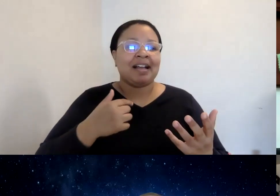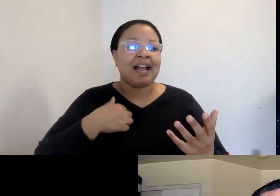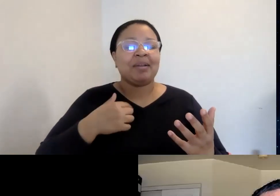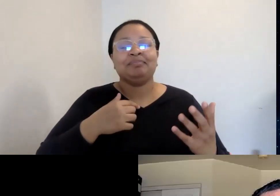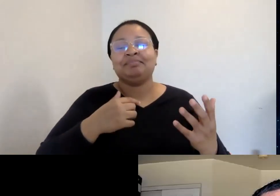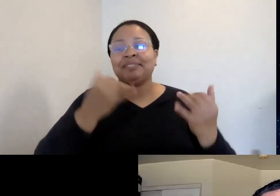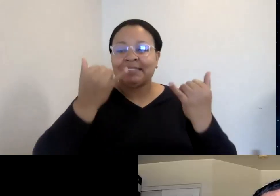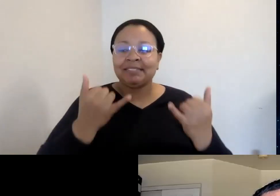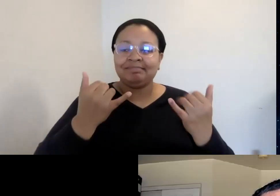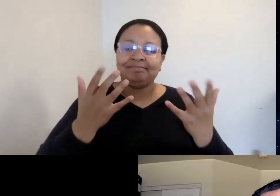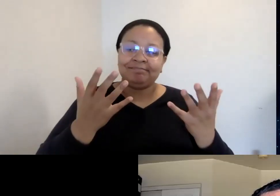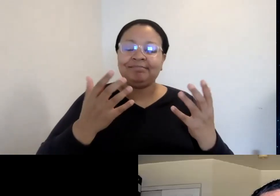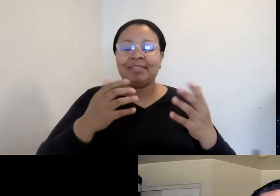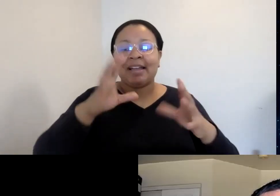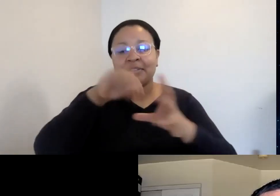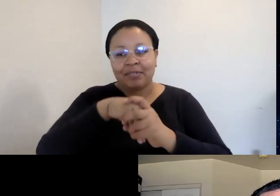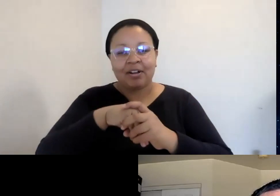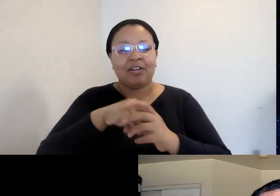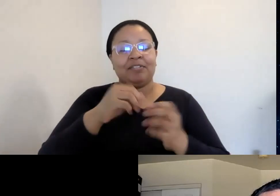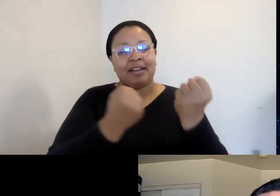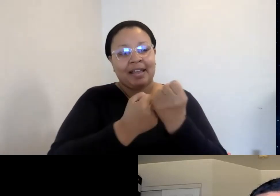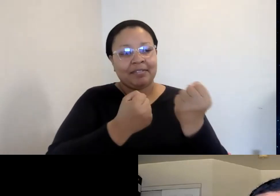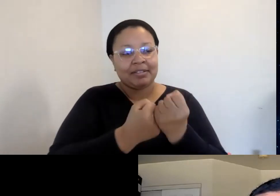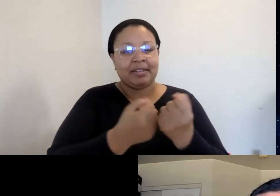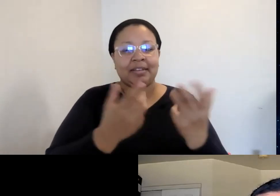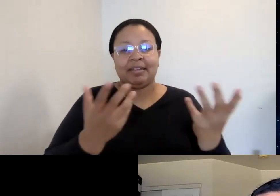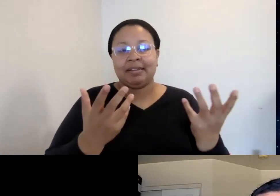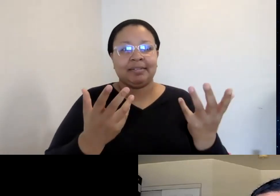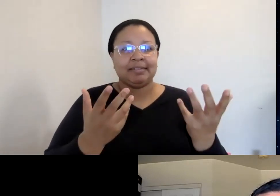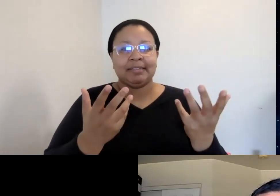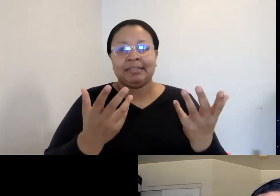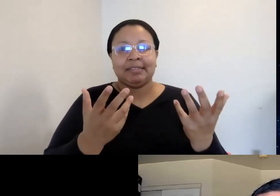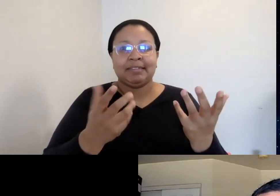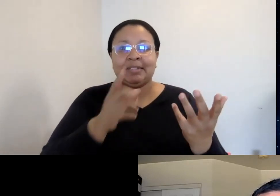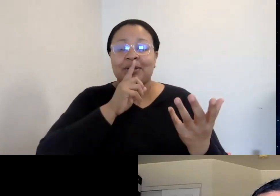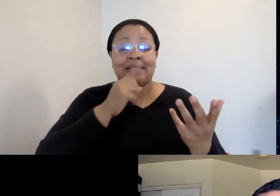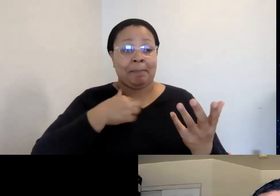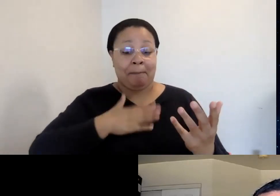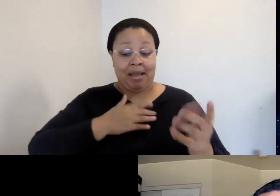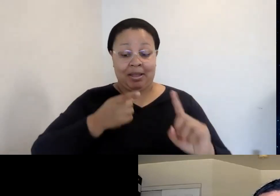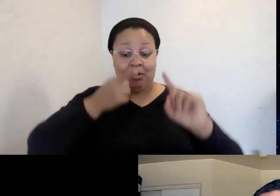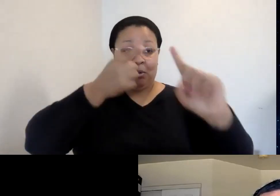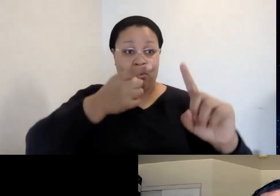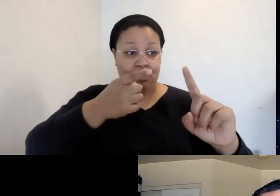things about advocacy, I didn't set out to do this professionally. This was